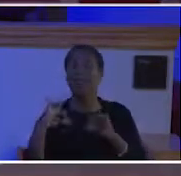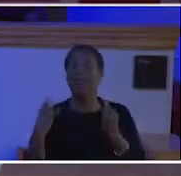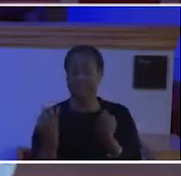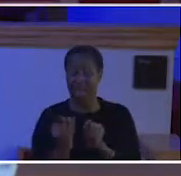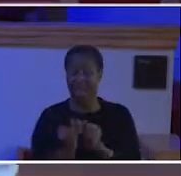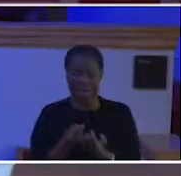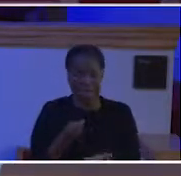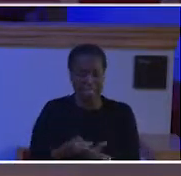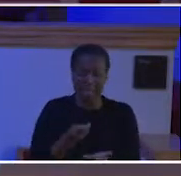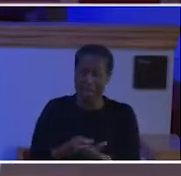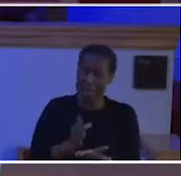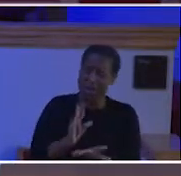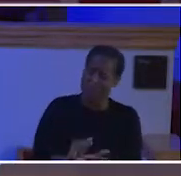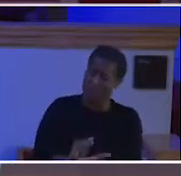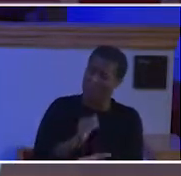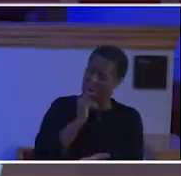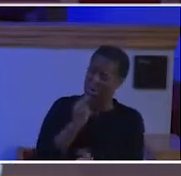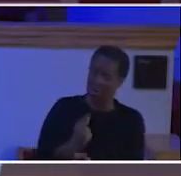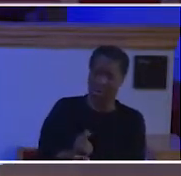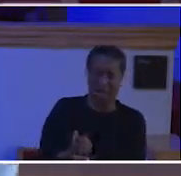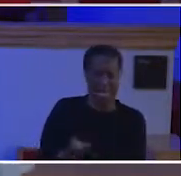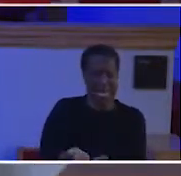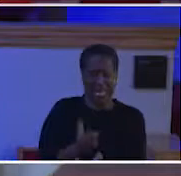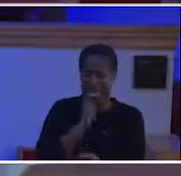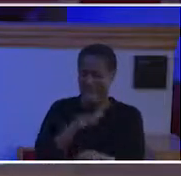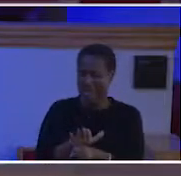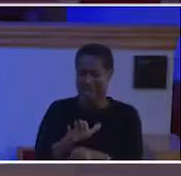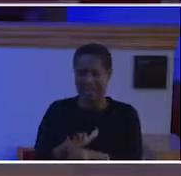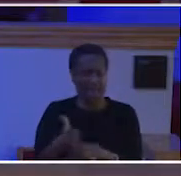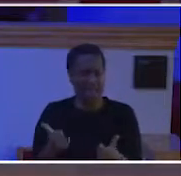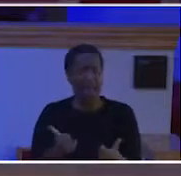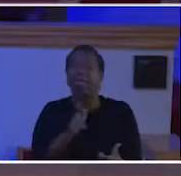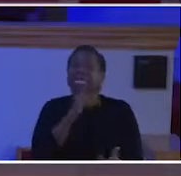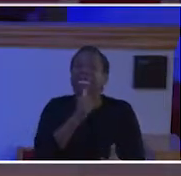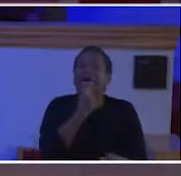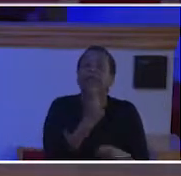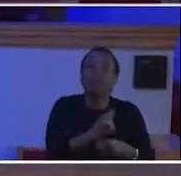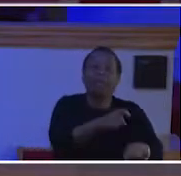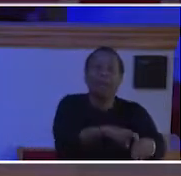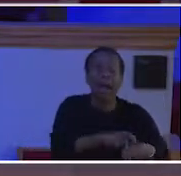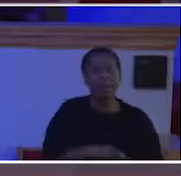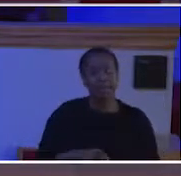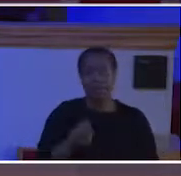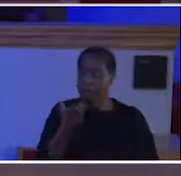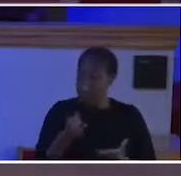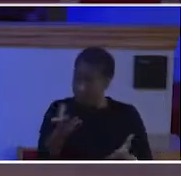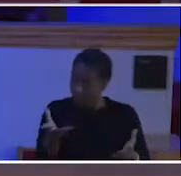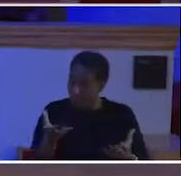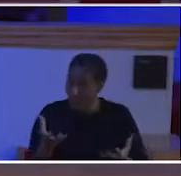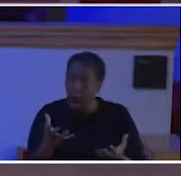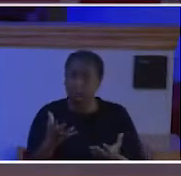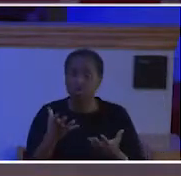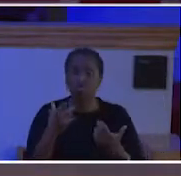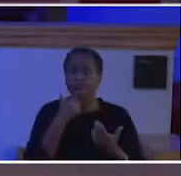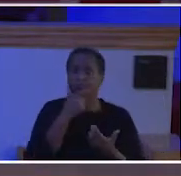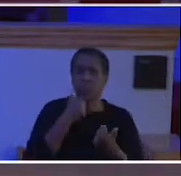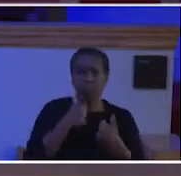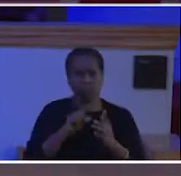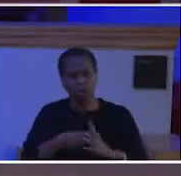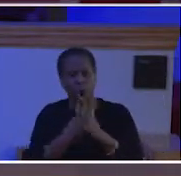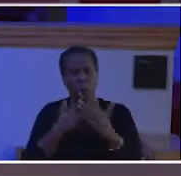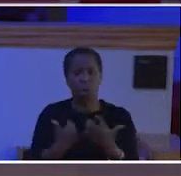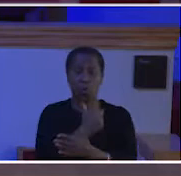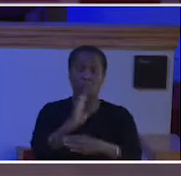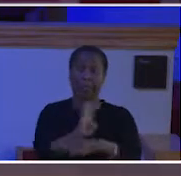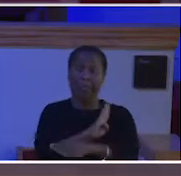the money is just not right now. It's not the right time. You wanted to venture off into a new